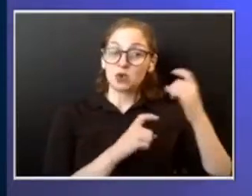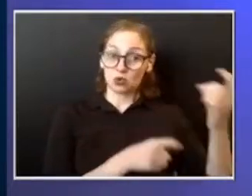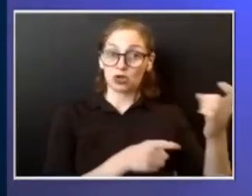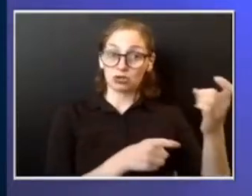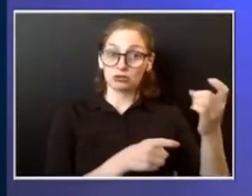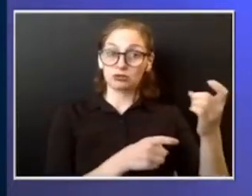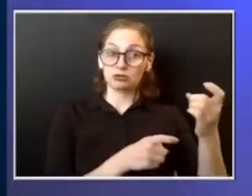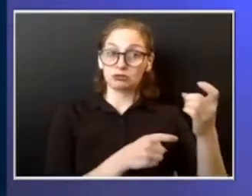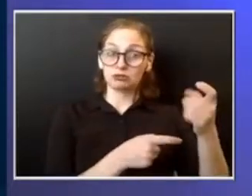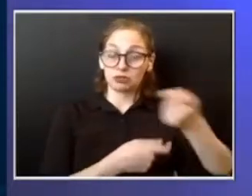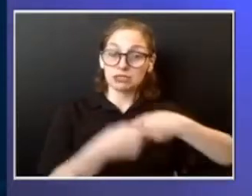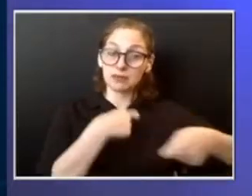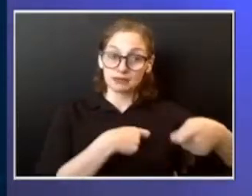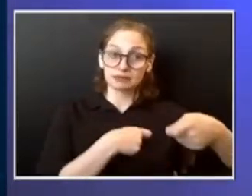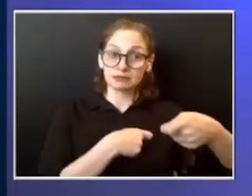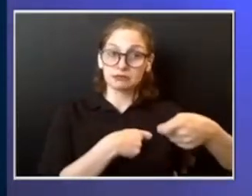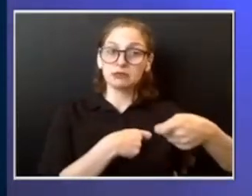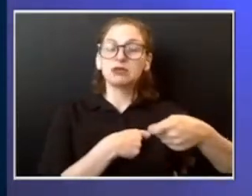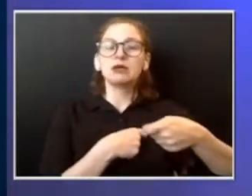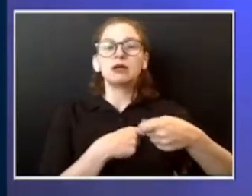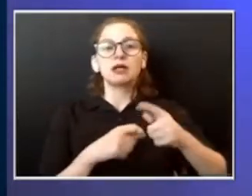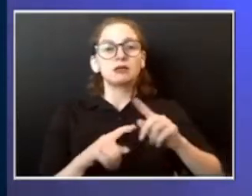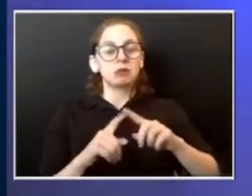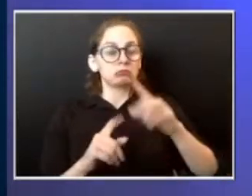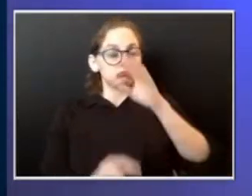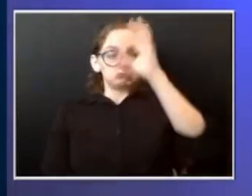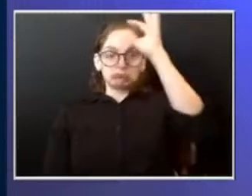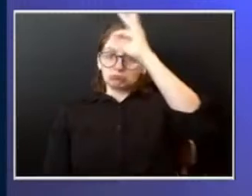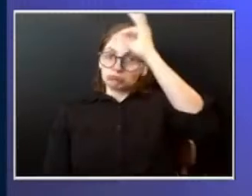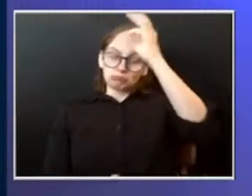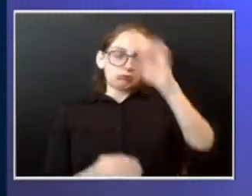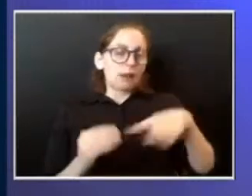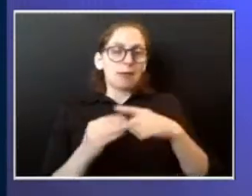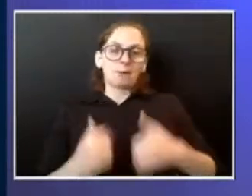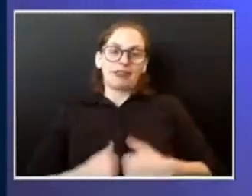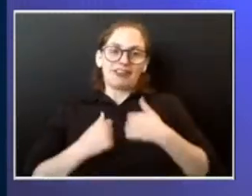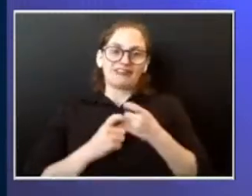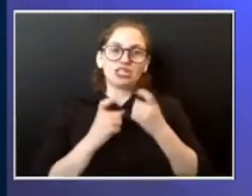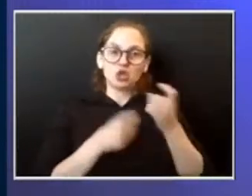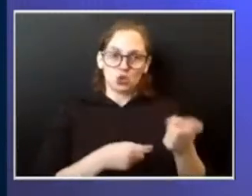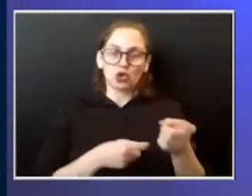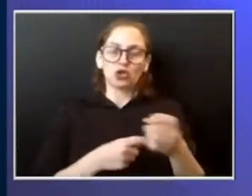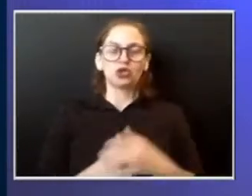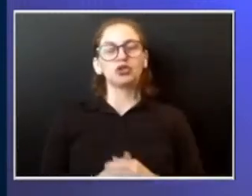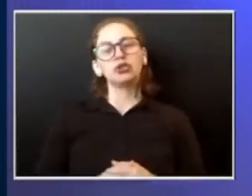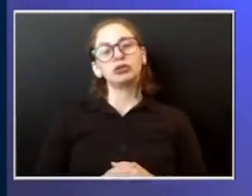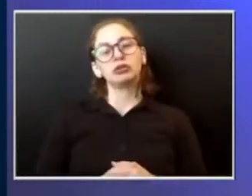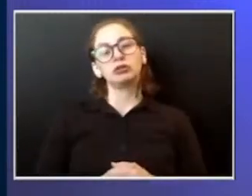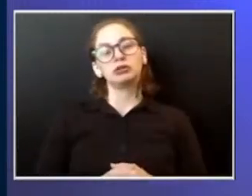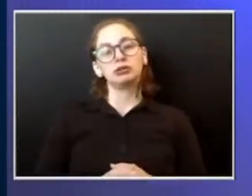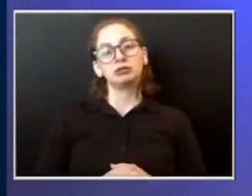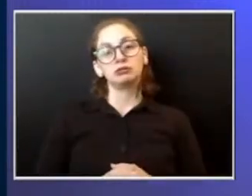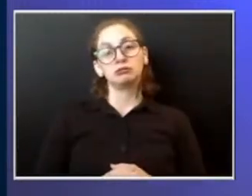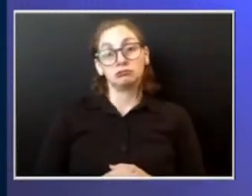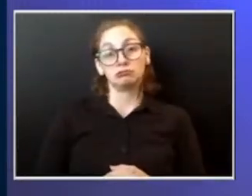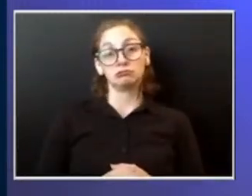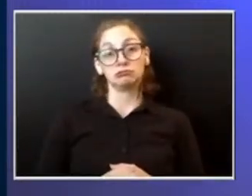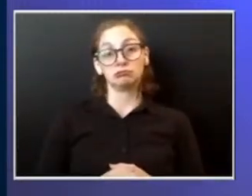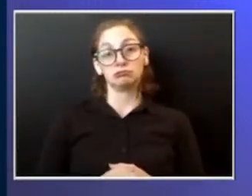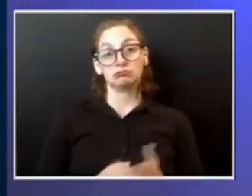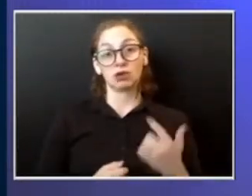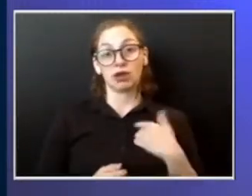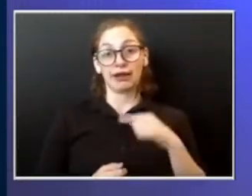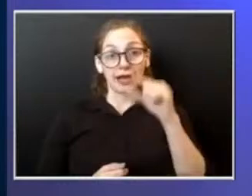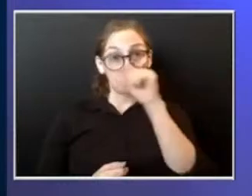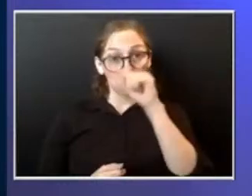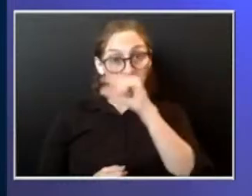transplants and things like that, but I didn't know anything about being a living donor. So I Googled it, like everybody does.